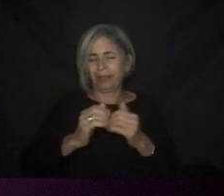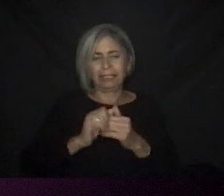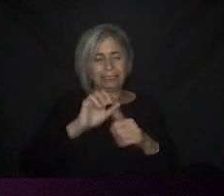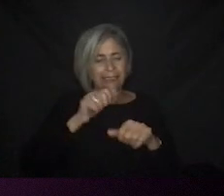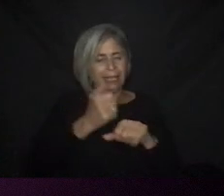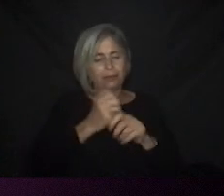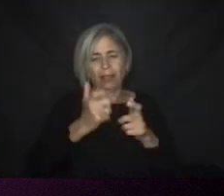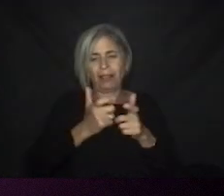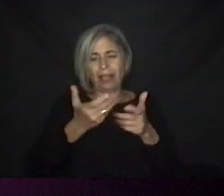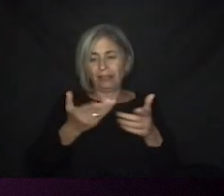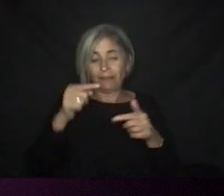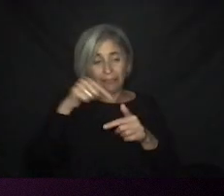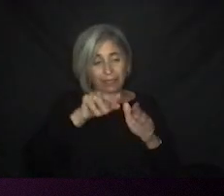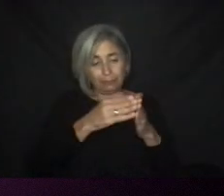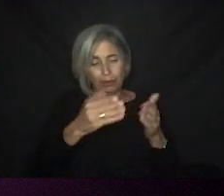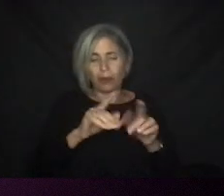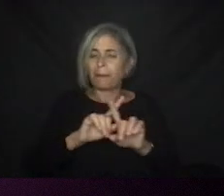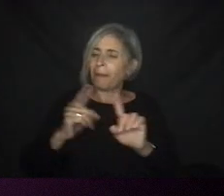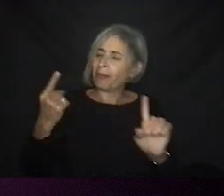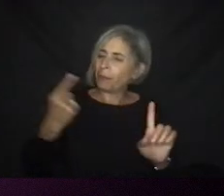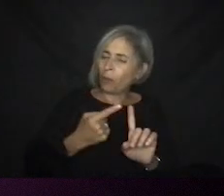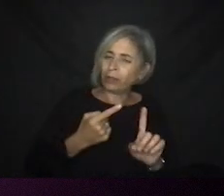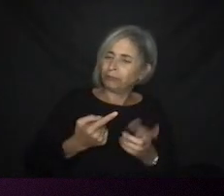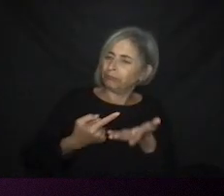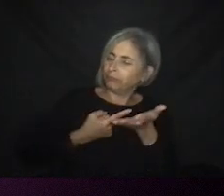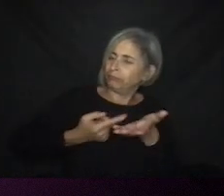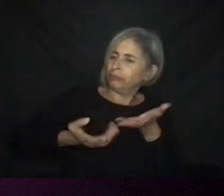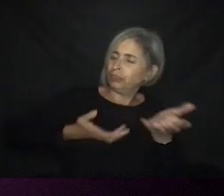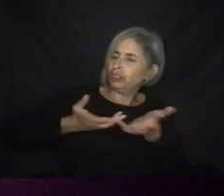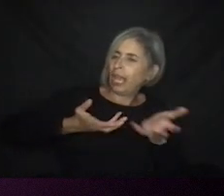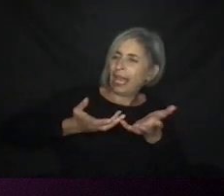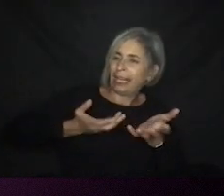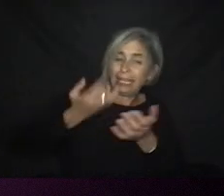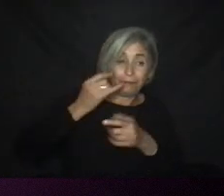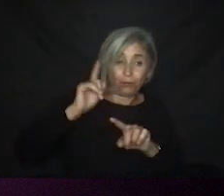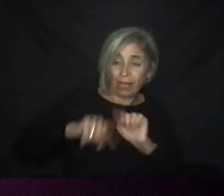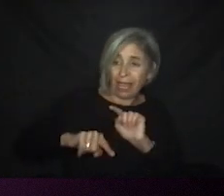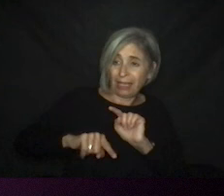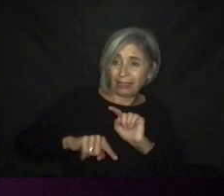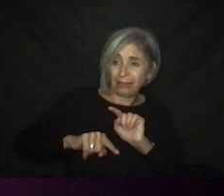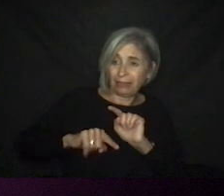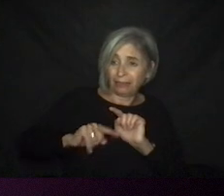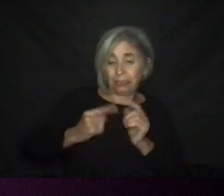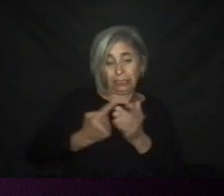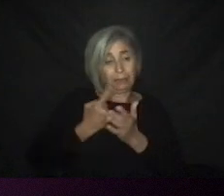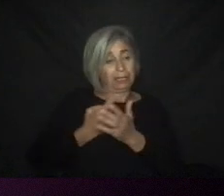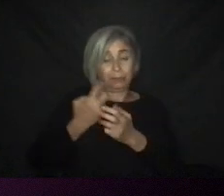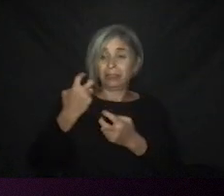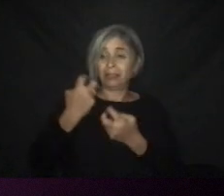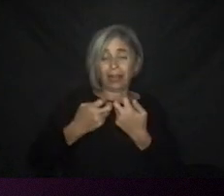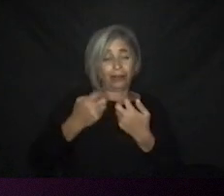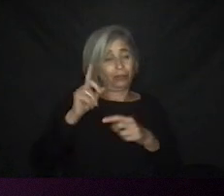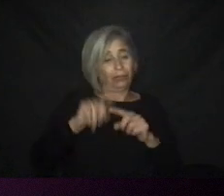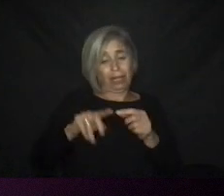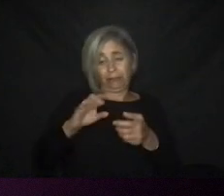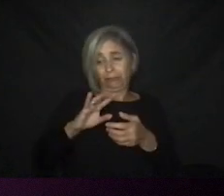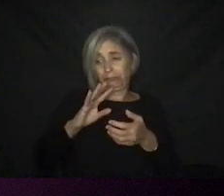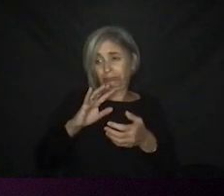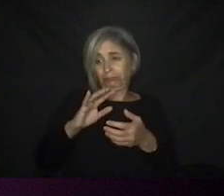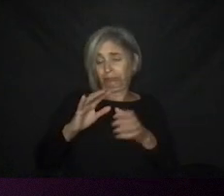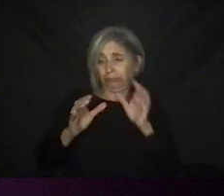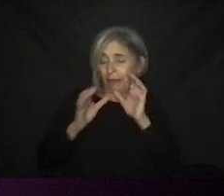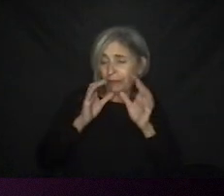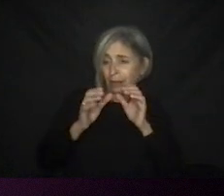a lot of this stuff. But just talk to them. And if you can't talk to them, which is viable, sometimes that's possible, in a